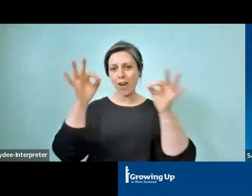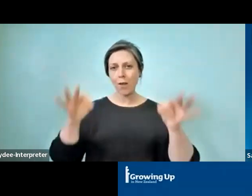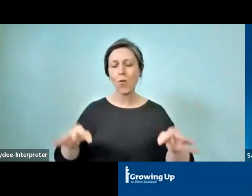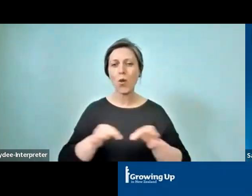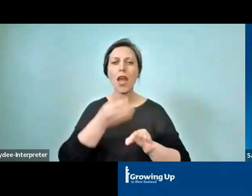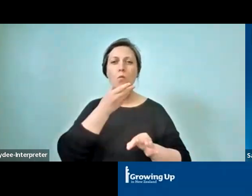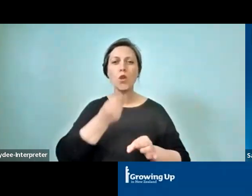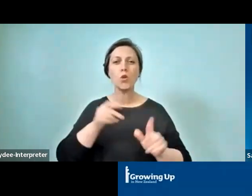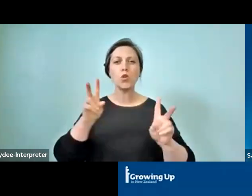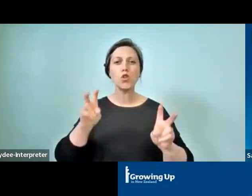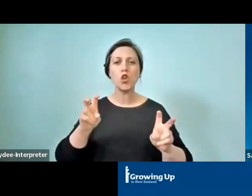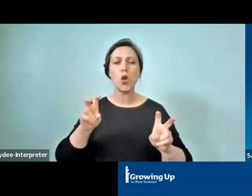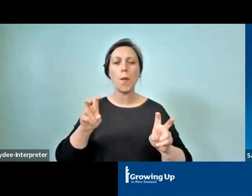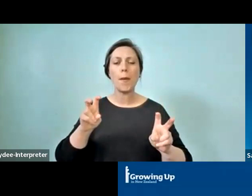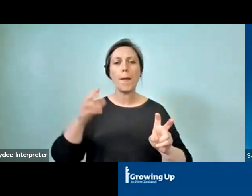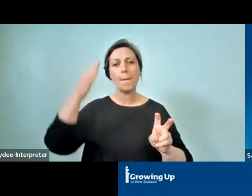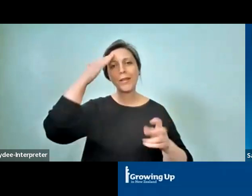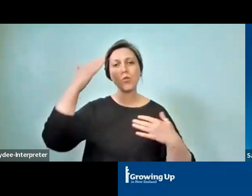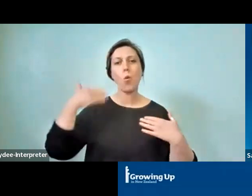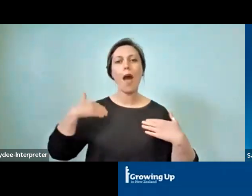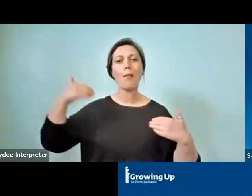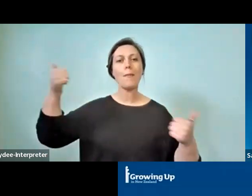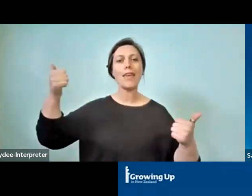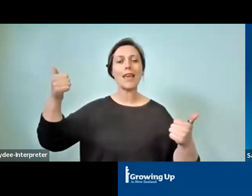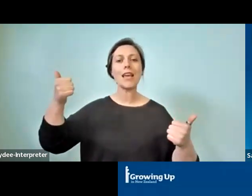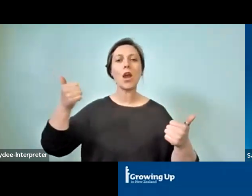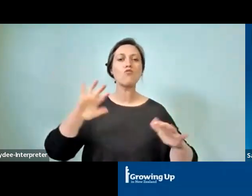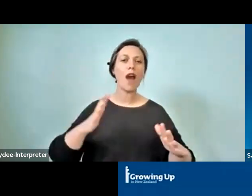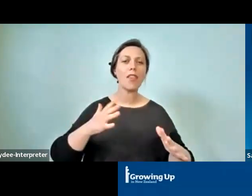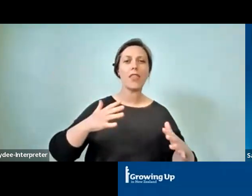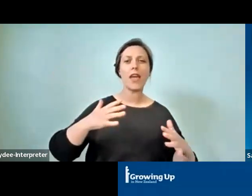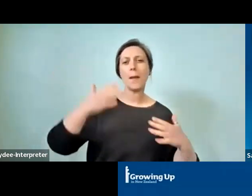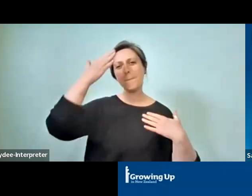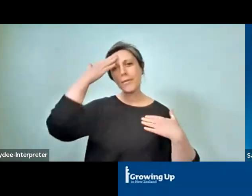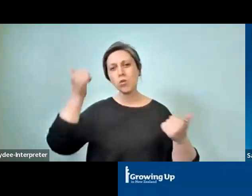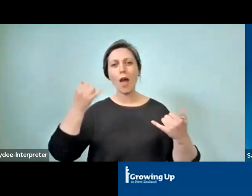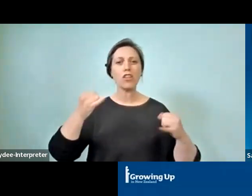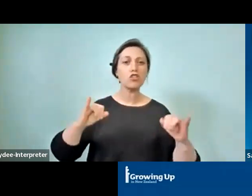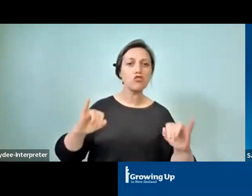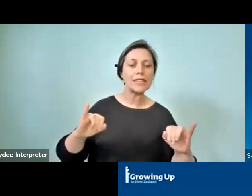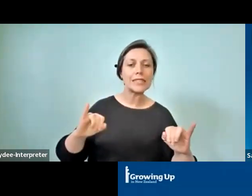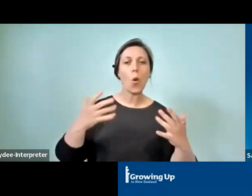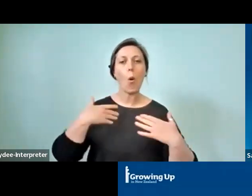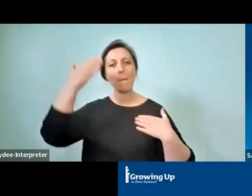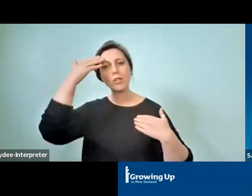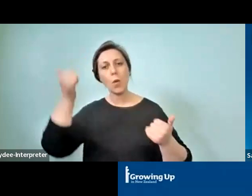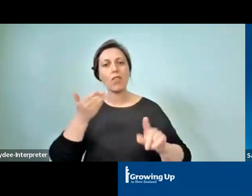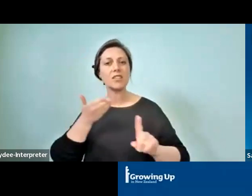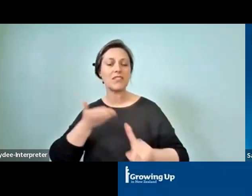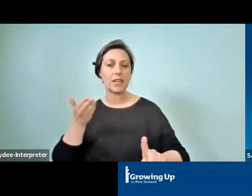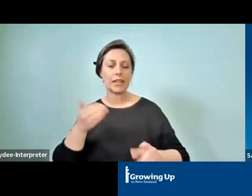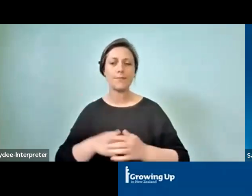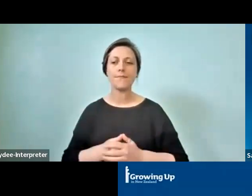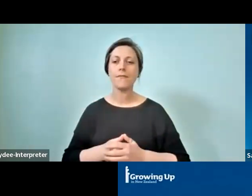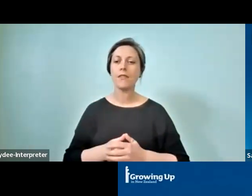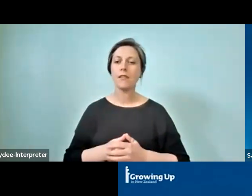mental well-being rather than mental illness, mental distress, or mental health. Kia Manawanui has a